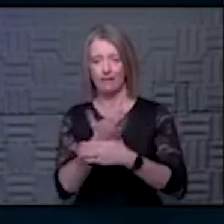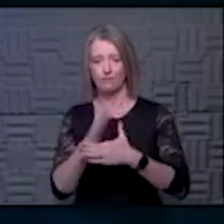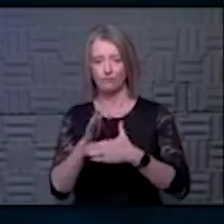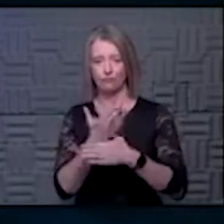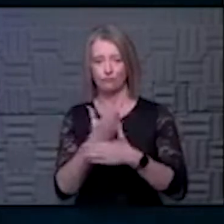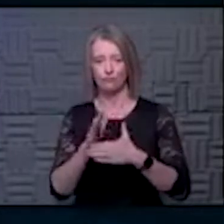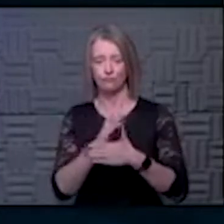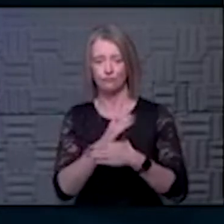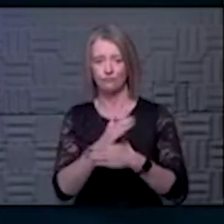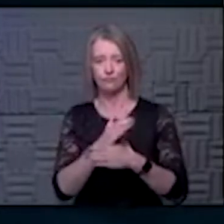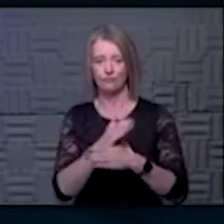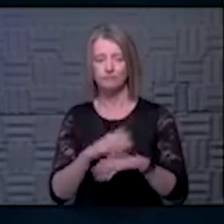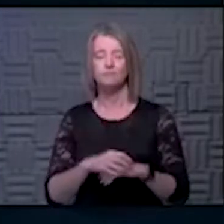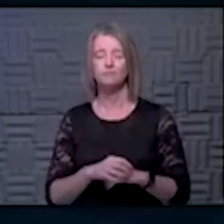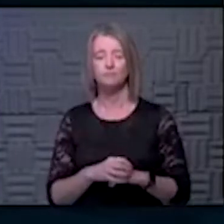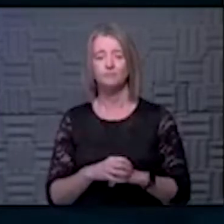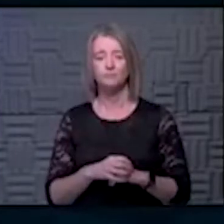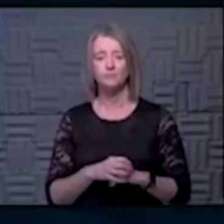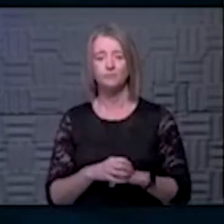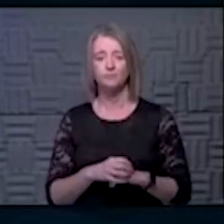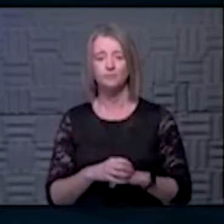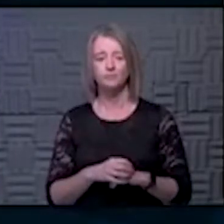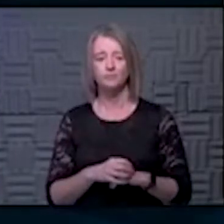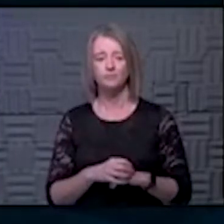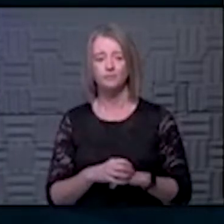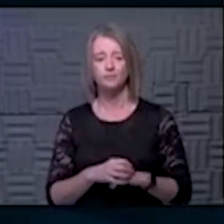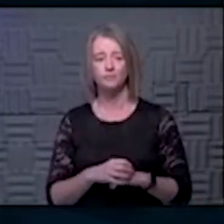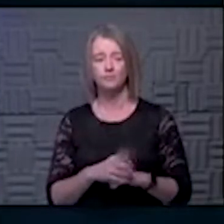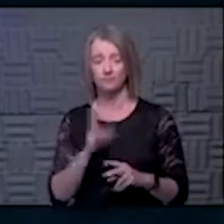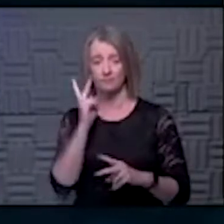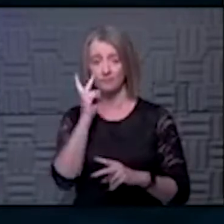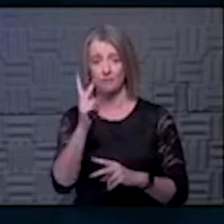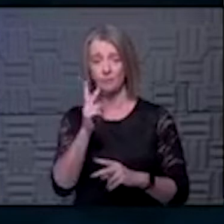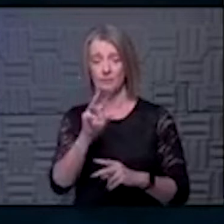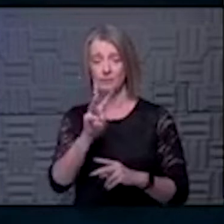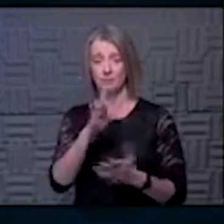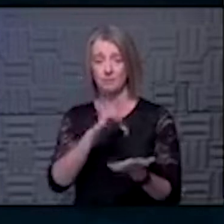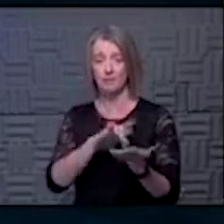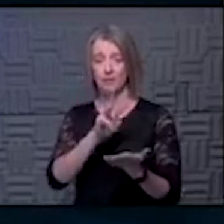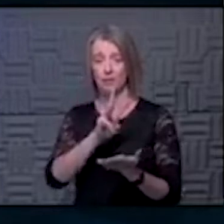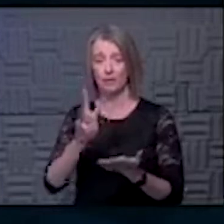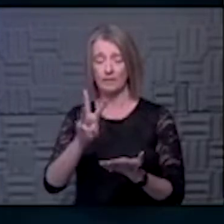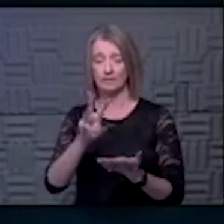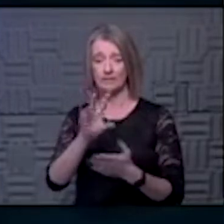U.S. Census Bureau region. And you see the Midwest at